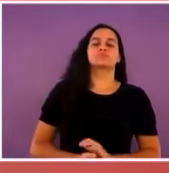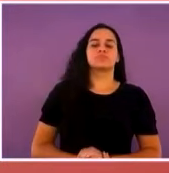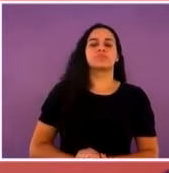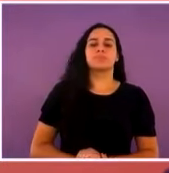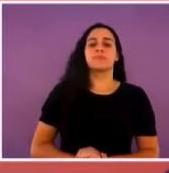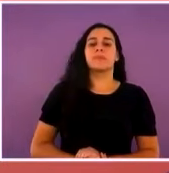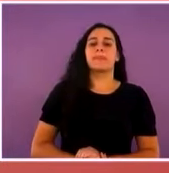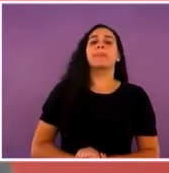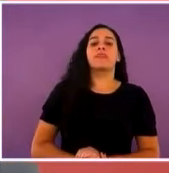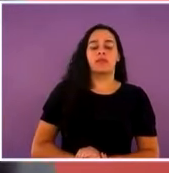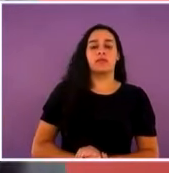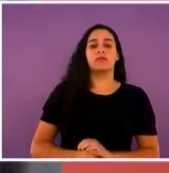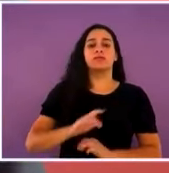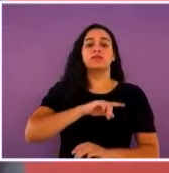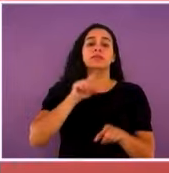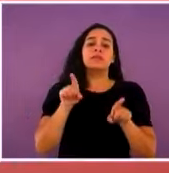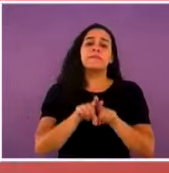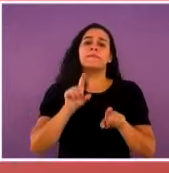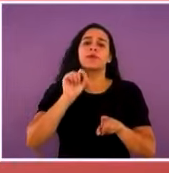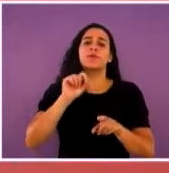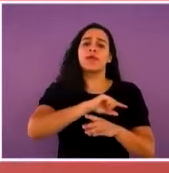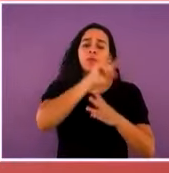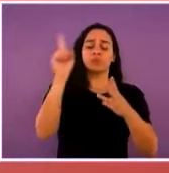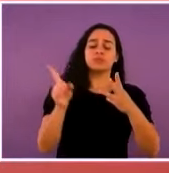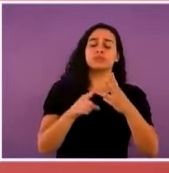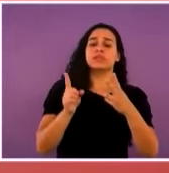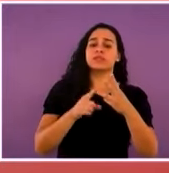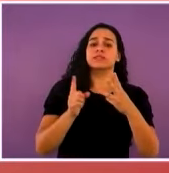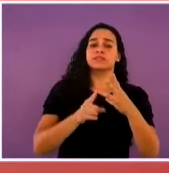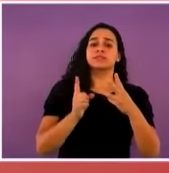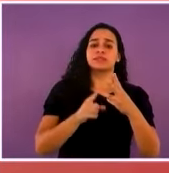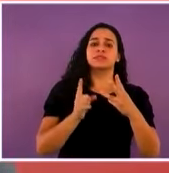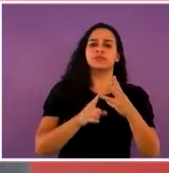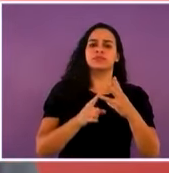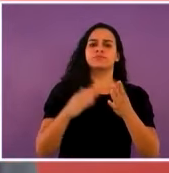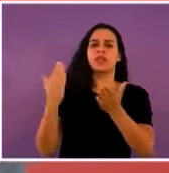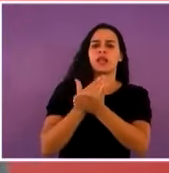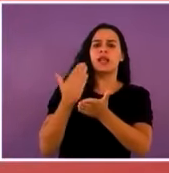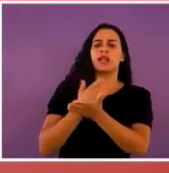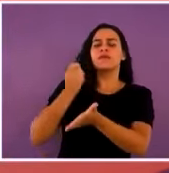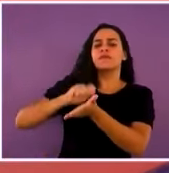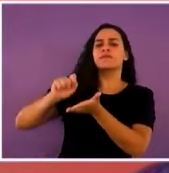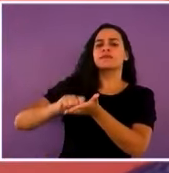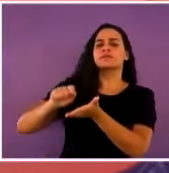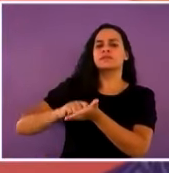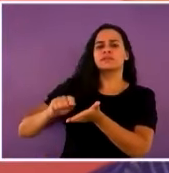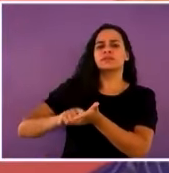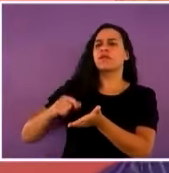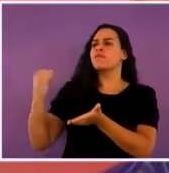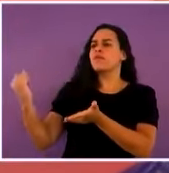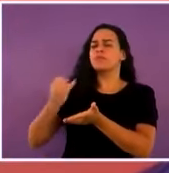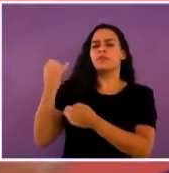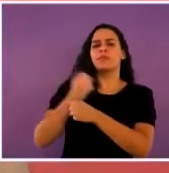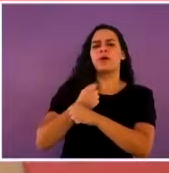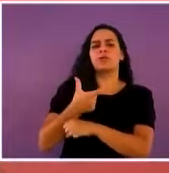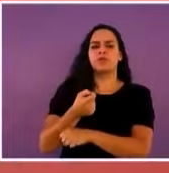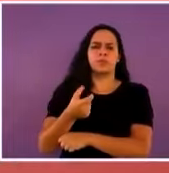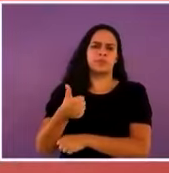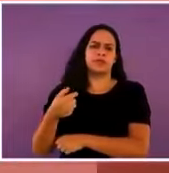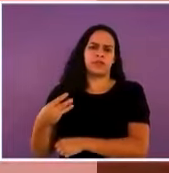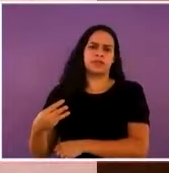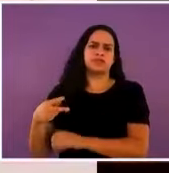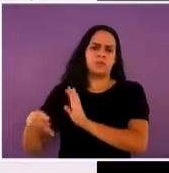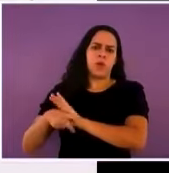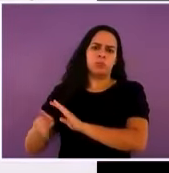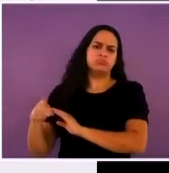2013. O terceiro escrito importante é uma exortação apostólica que ele escreveu em 2013. And it is